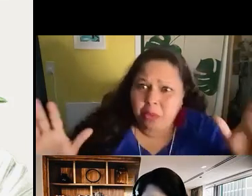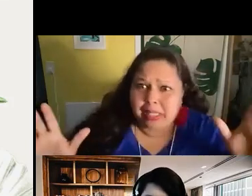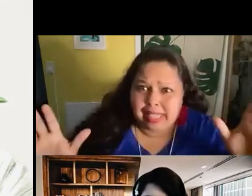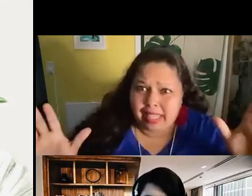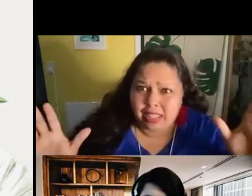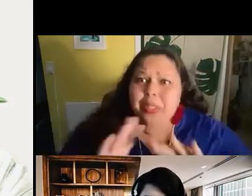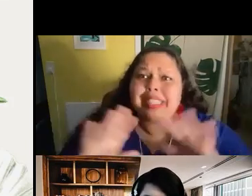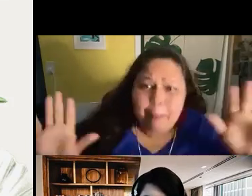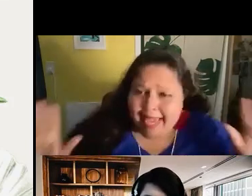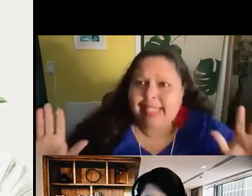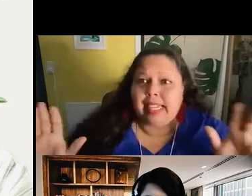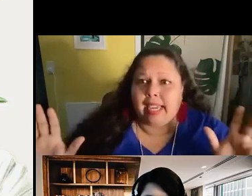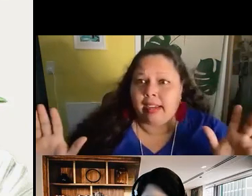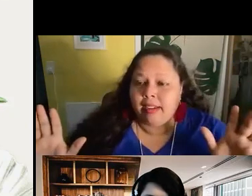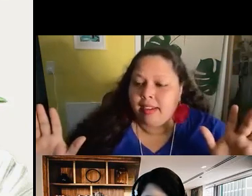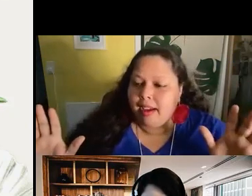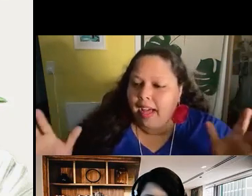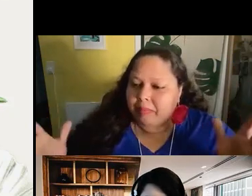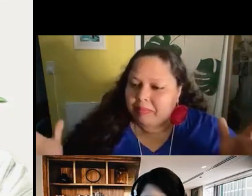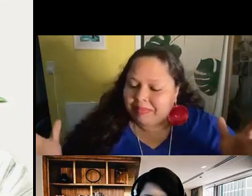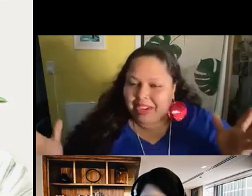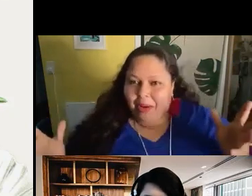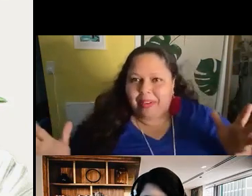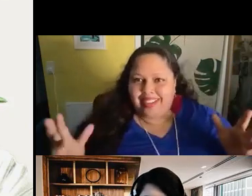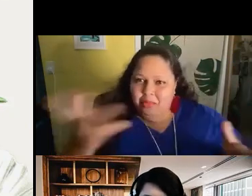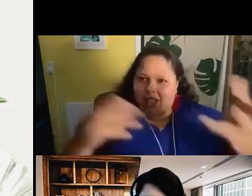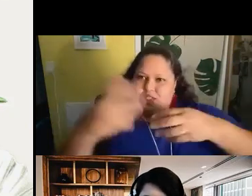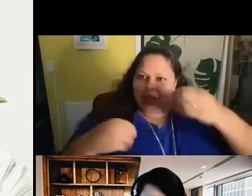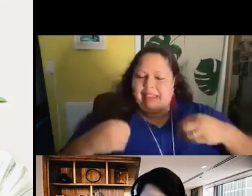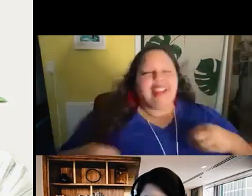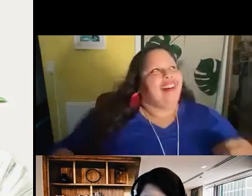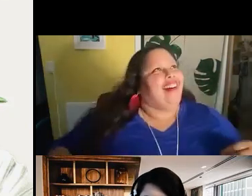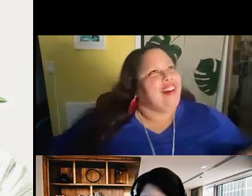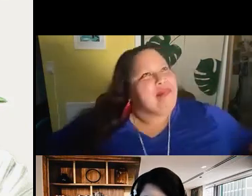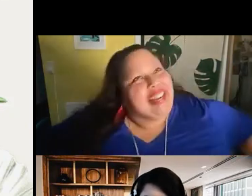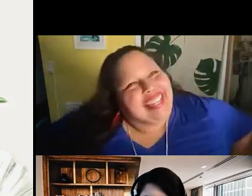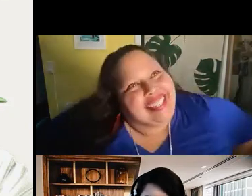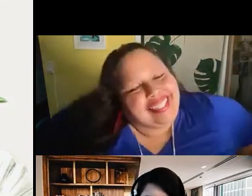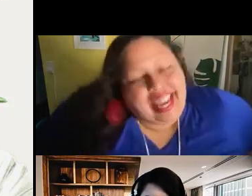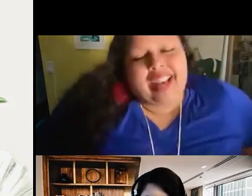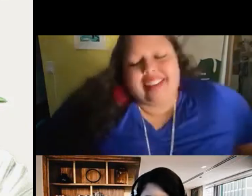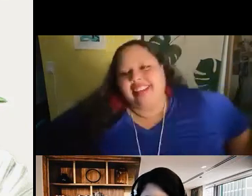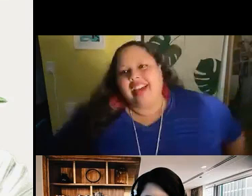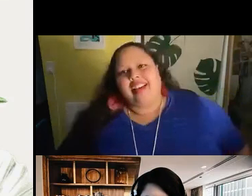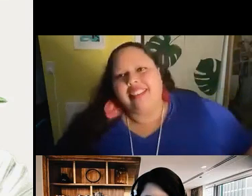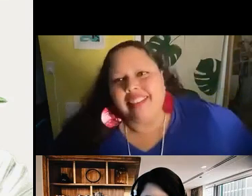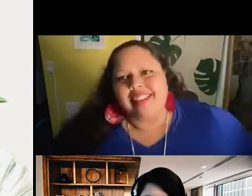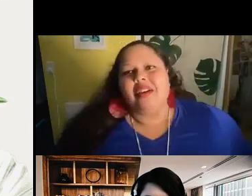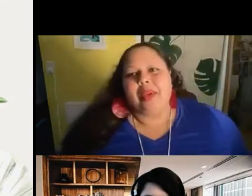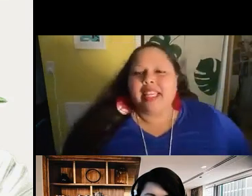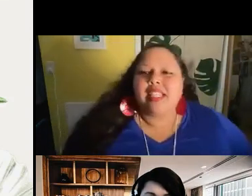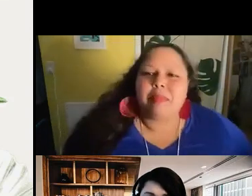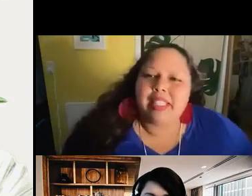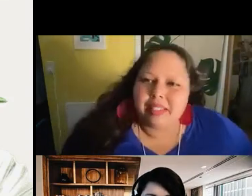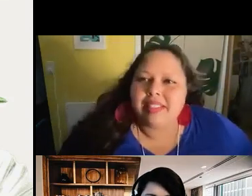what anyone says. Food is amazing. Anyone else chip in. But yeah.